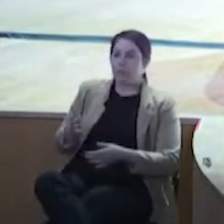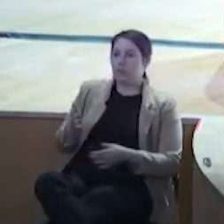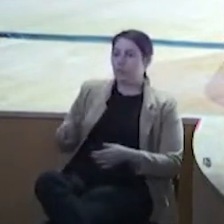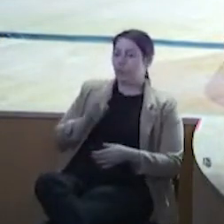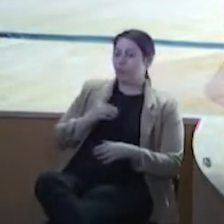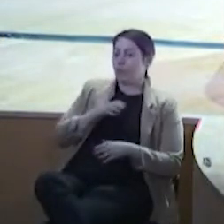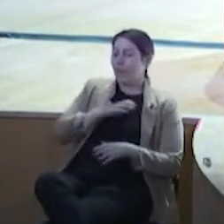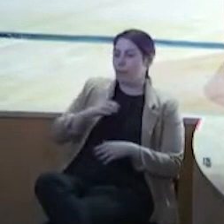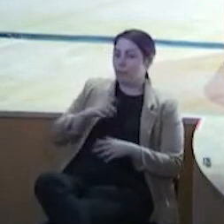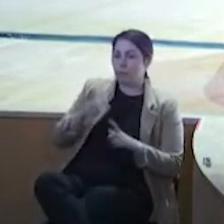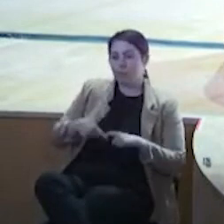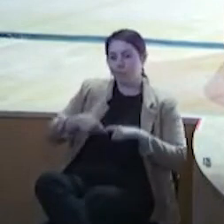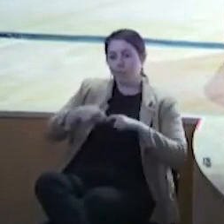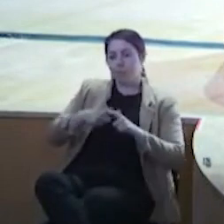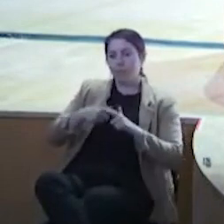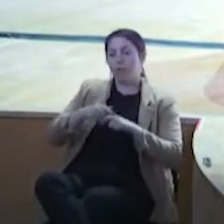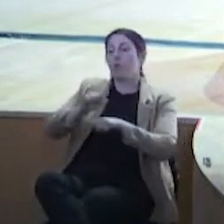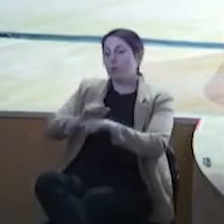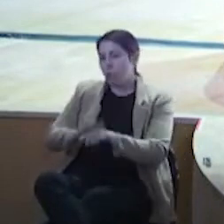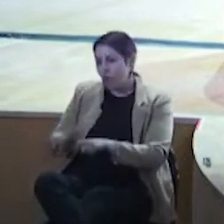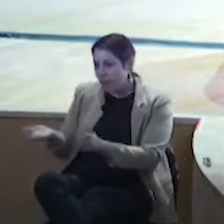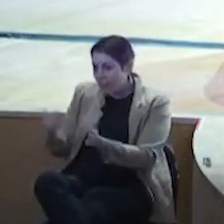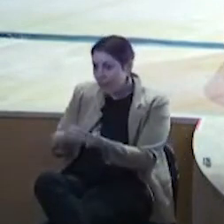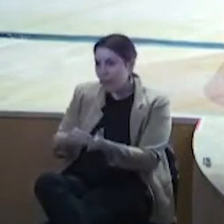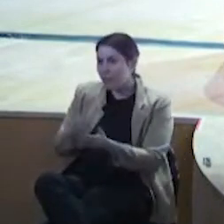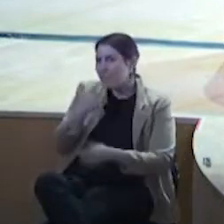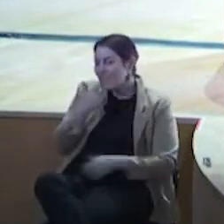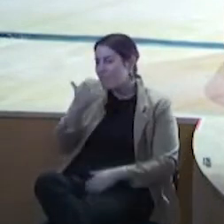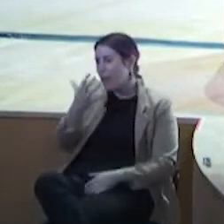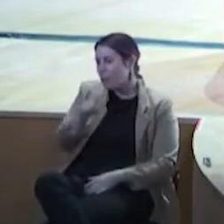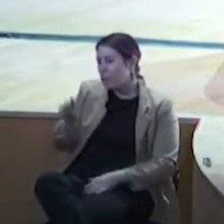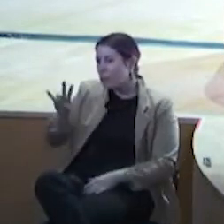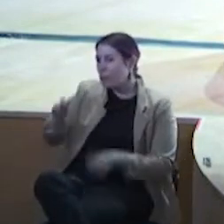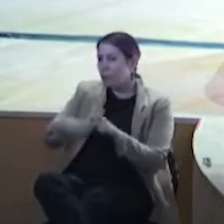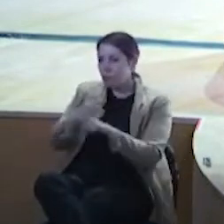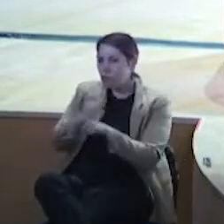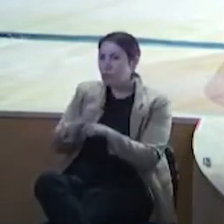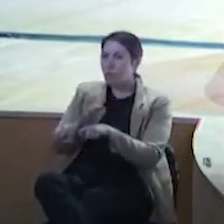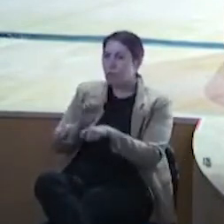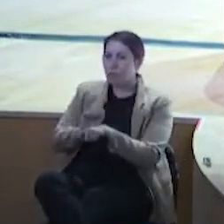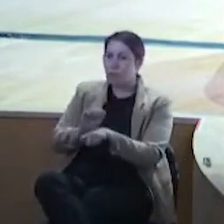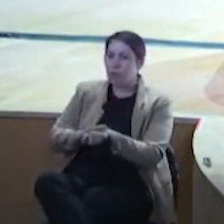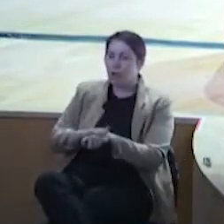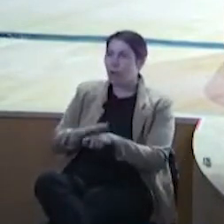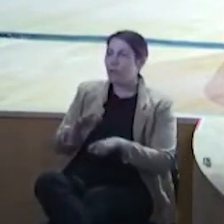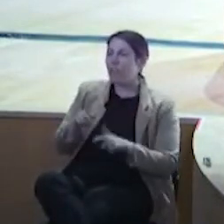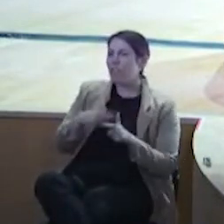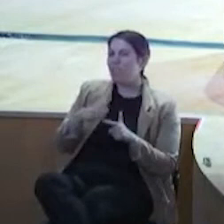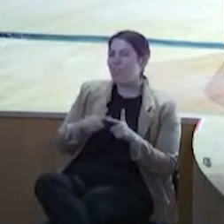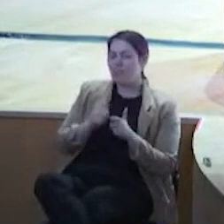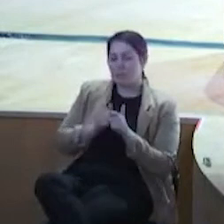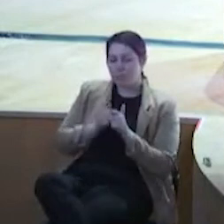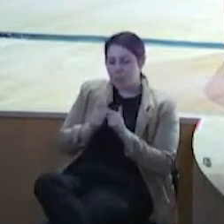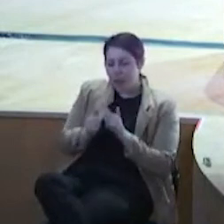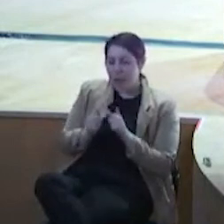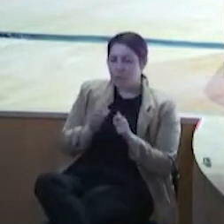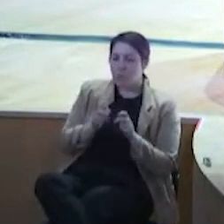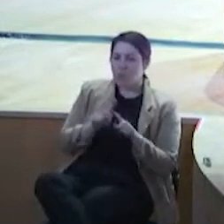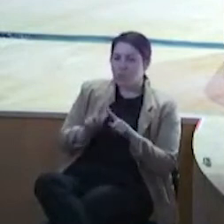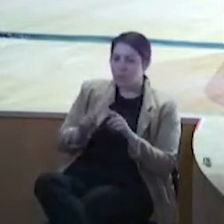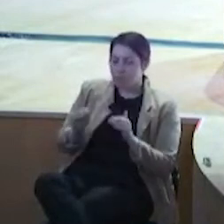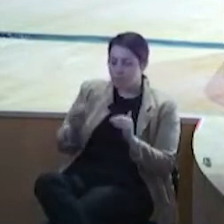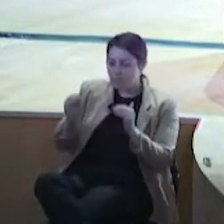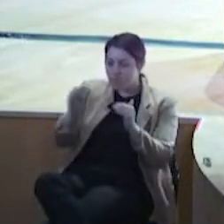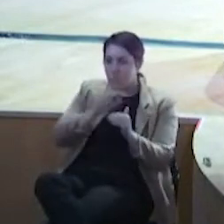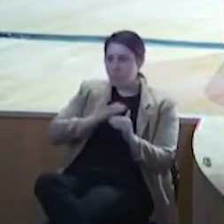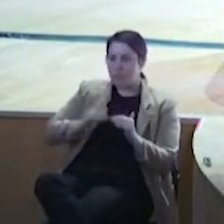on it again. And over the 5-7 years, we got it passed through the different committees.